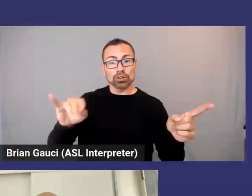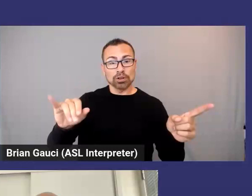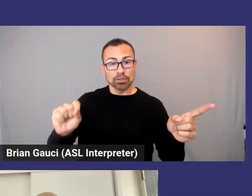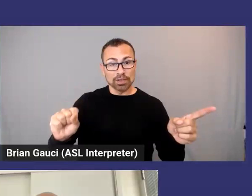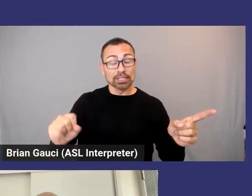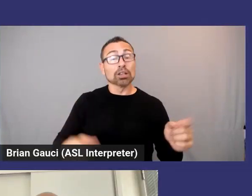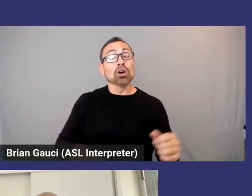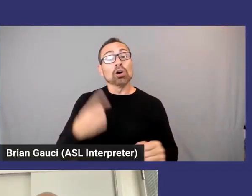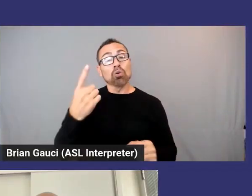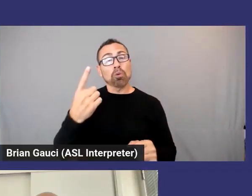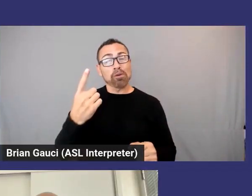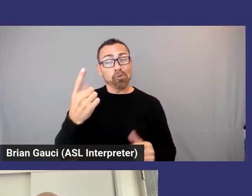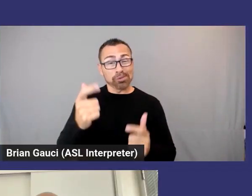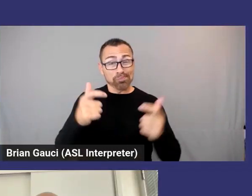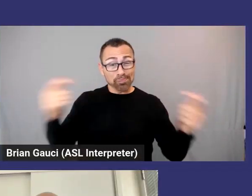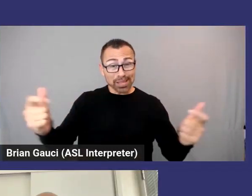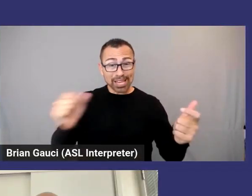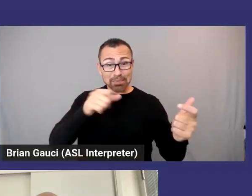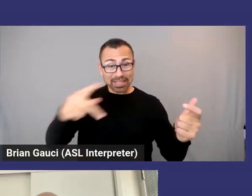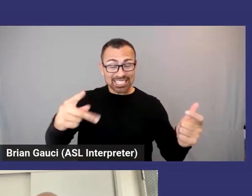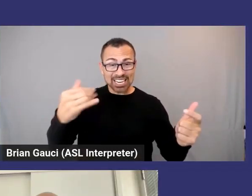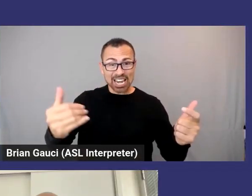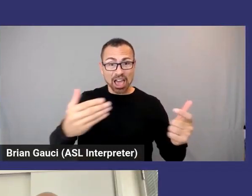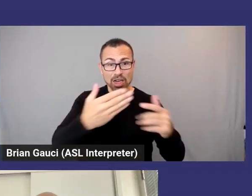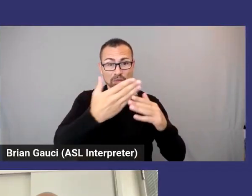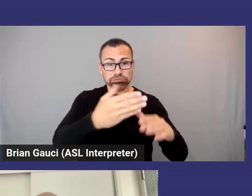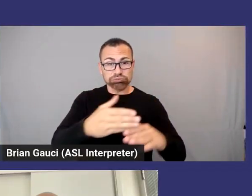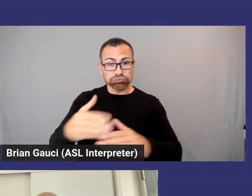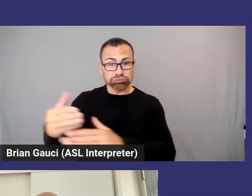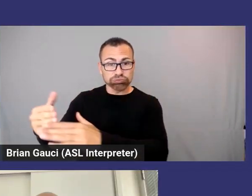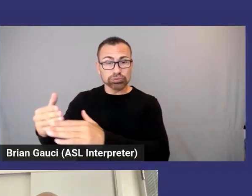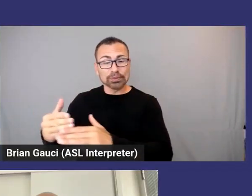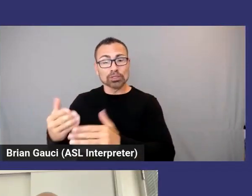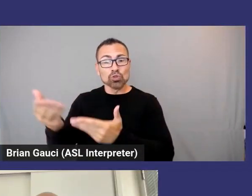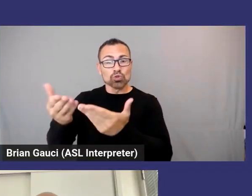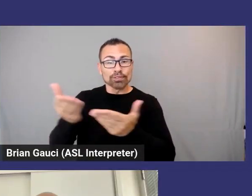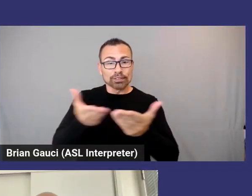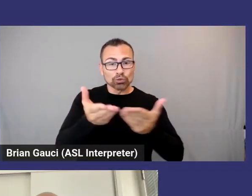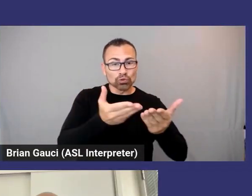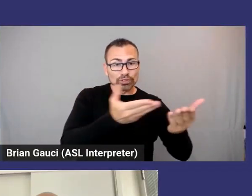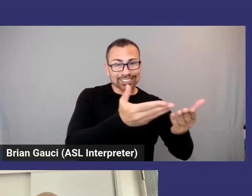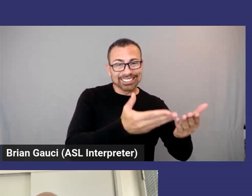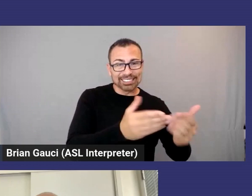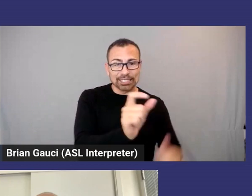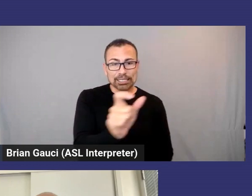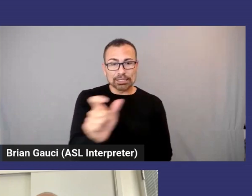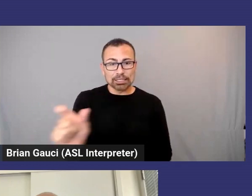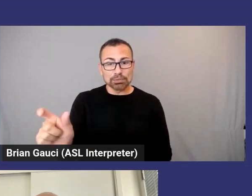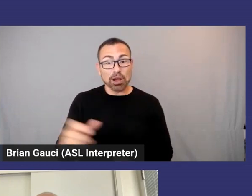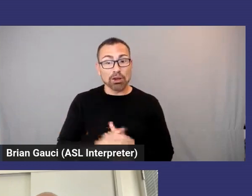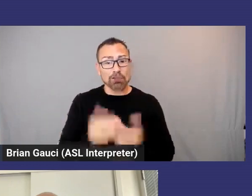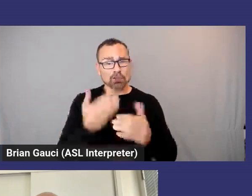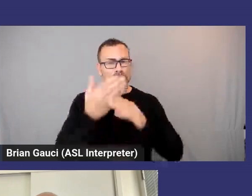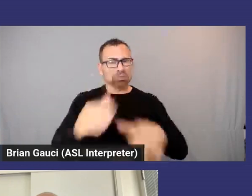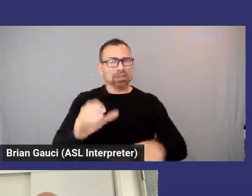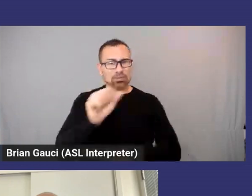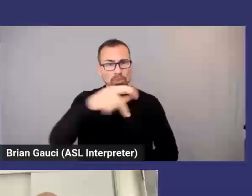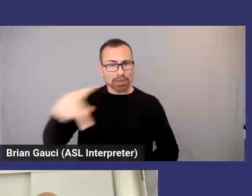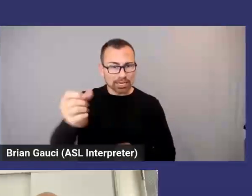of smaller services, right? And so when you do that, and you split up your application, you make them into a bunch of different